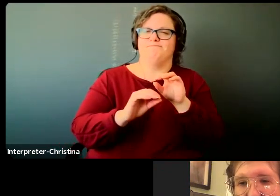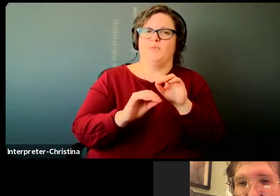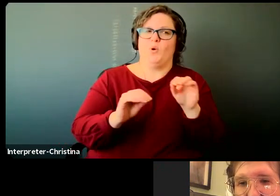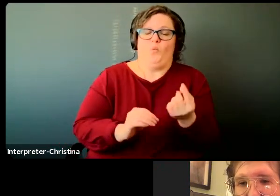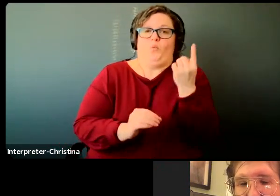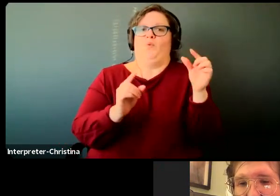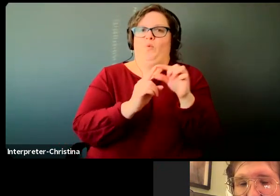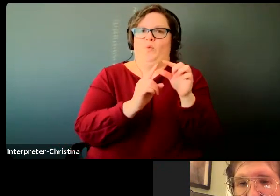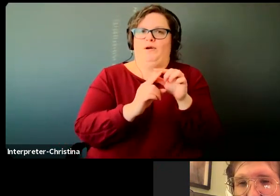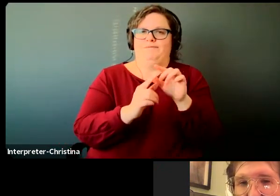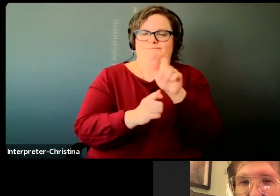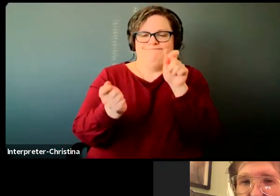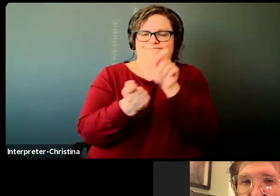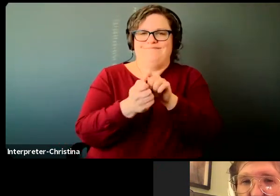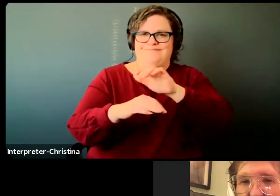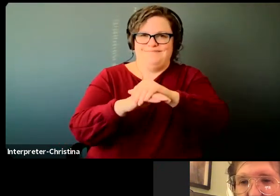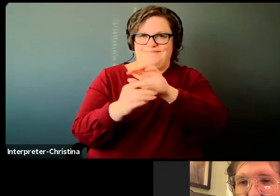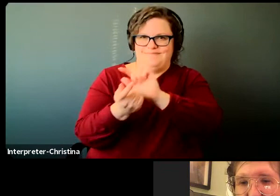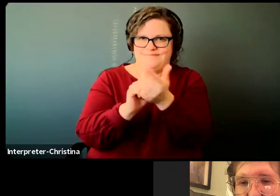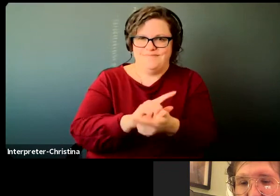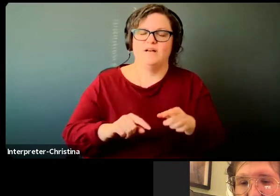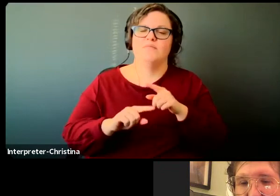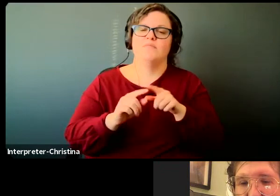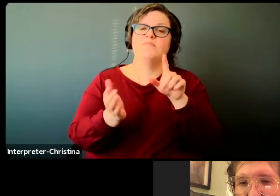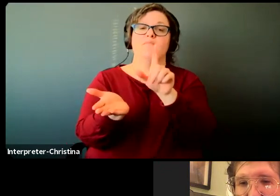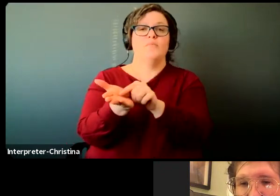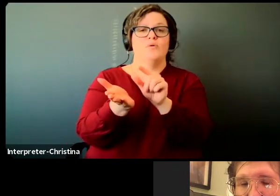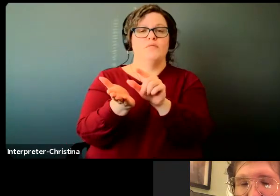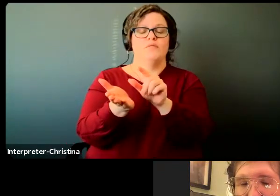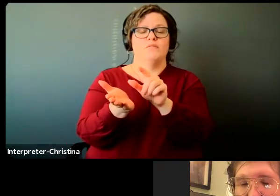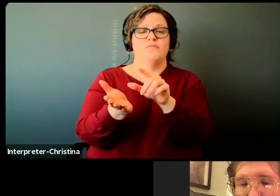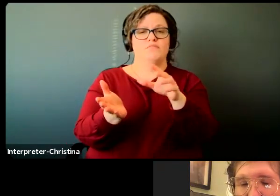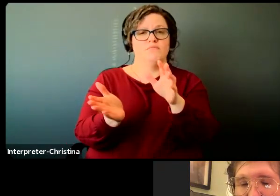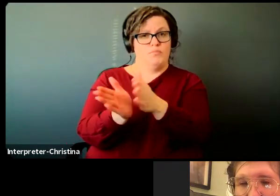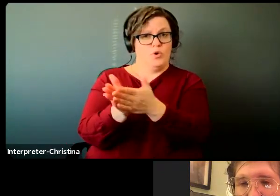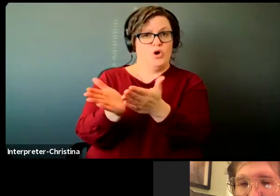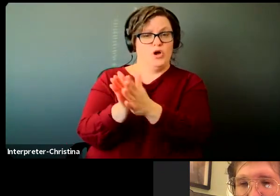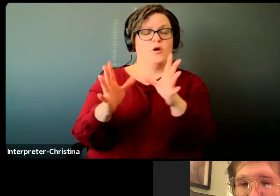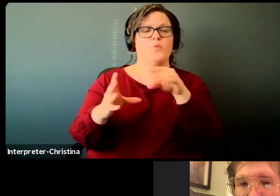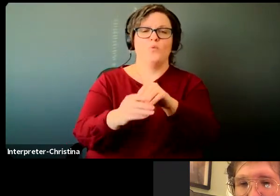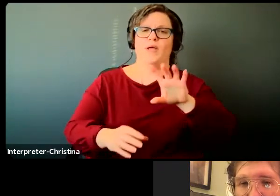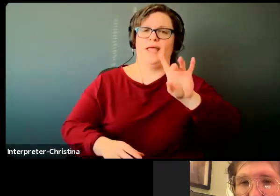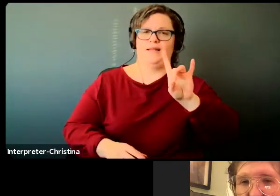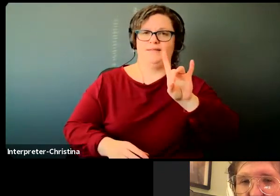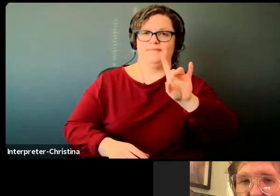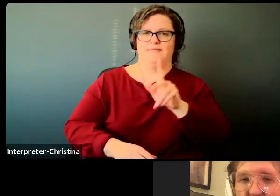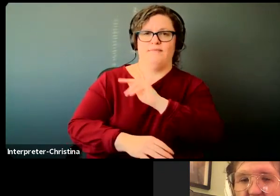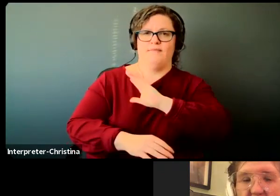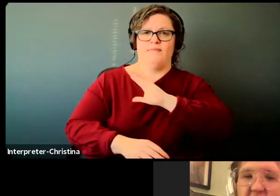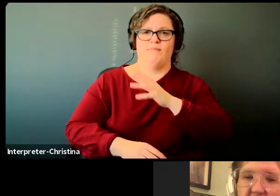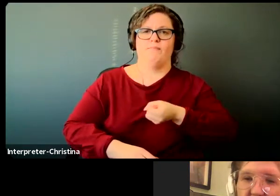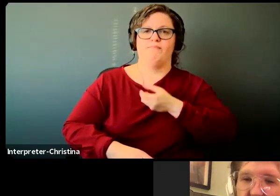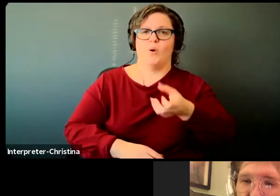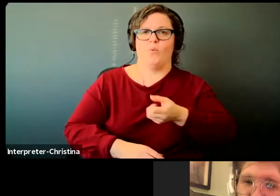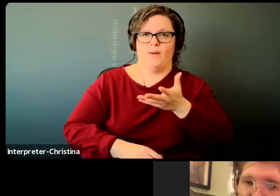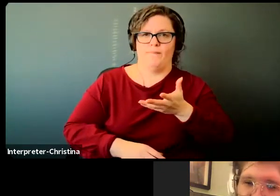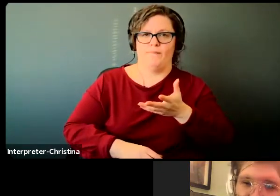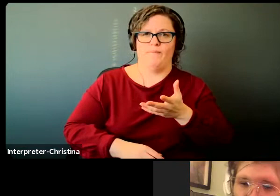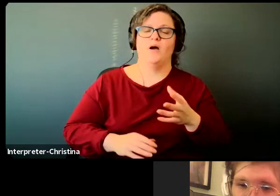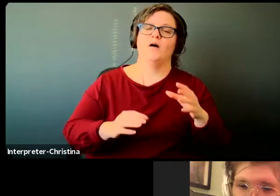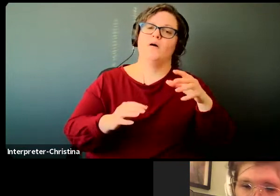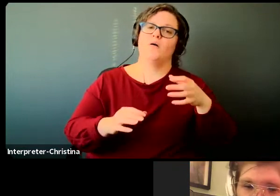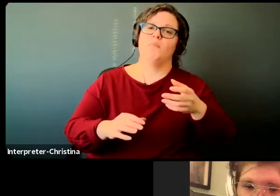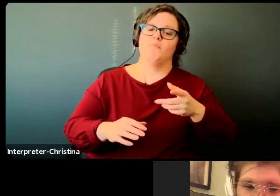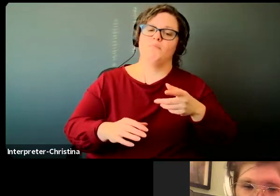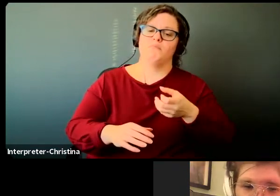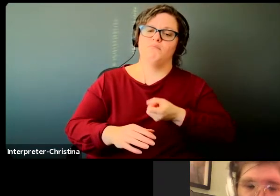And the book is comprised of 8 poems. There are only 8 poems in it because it's actually long lyric poems, and each of them give